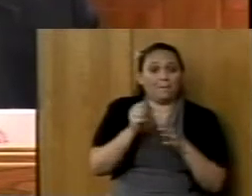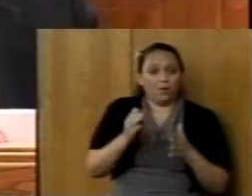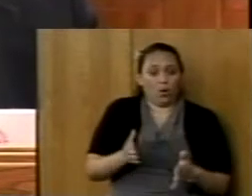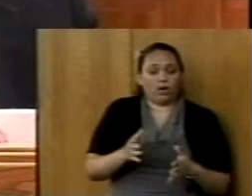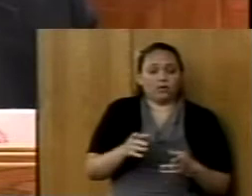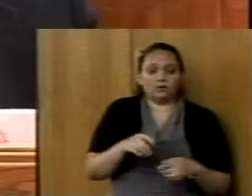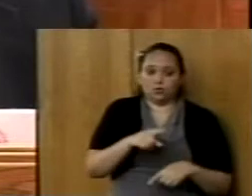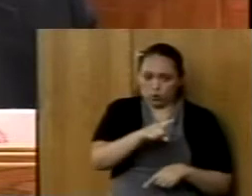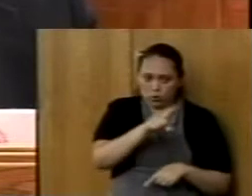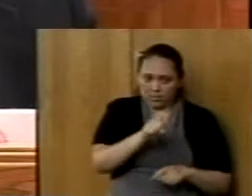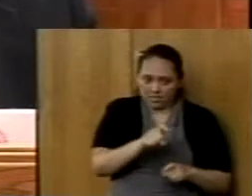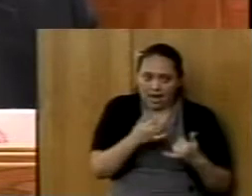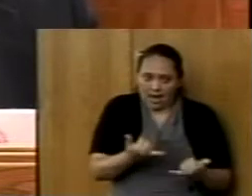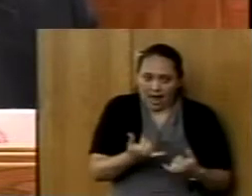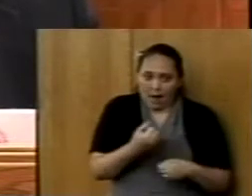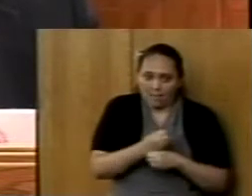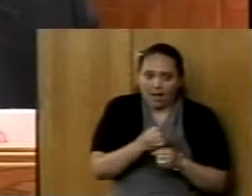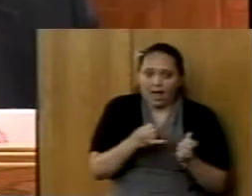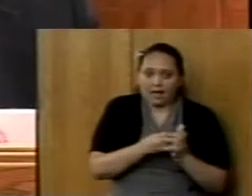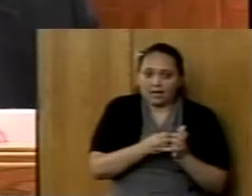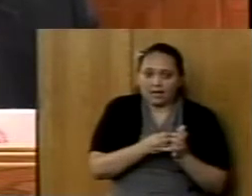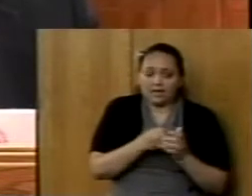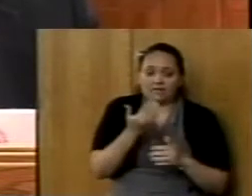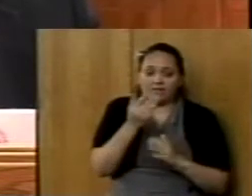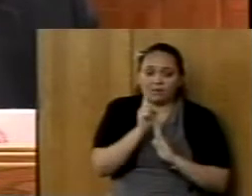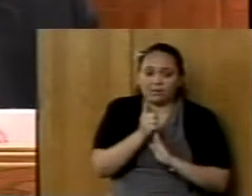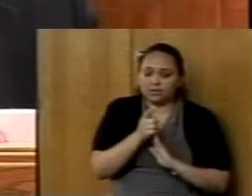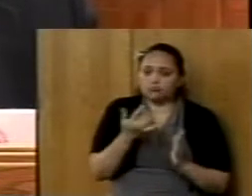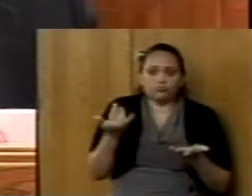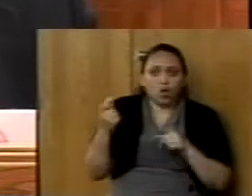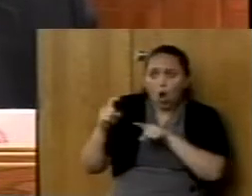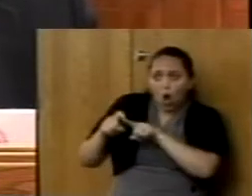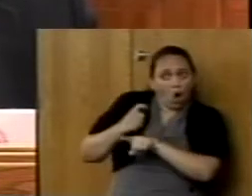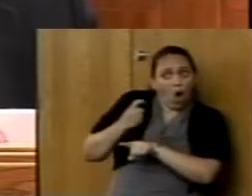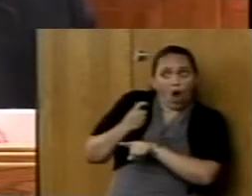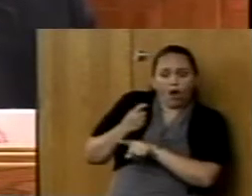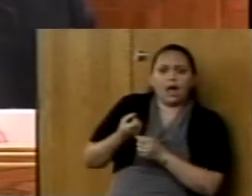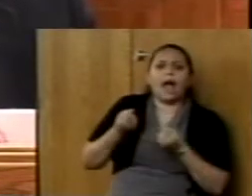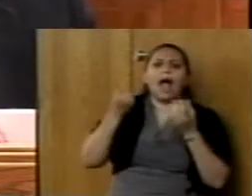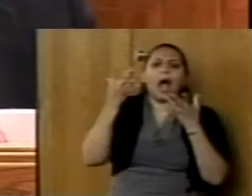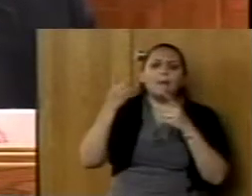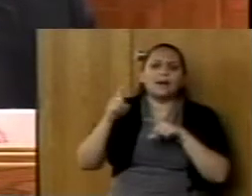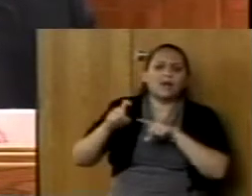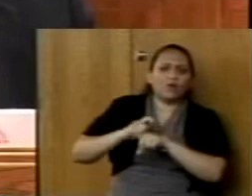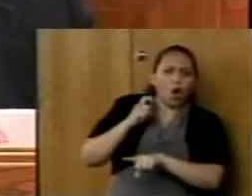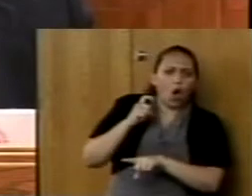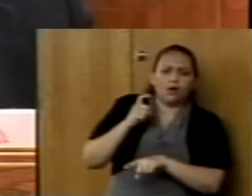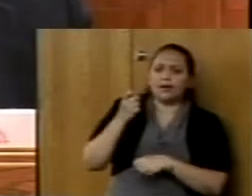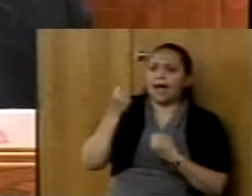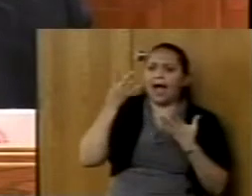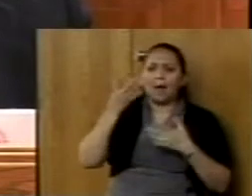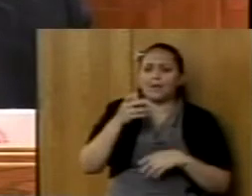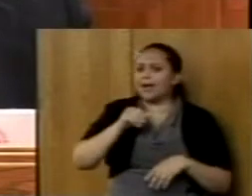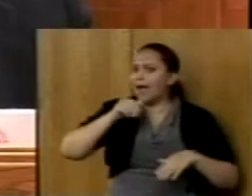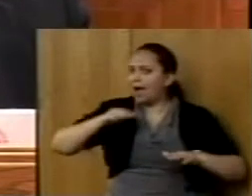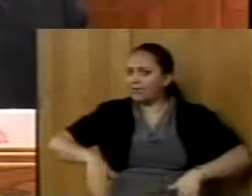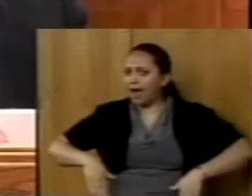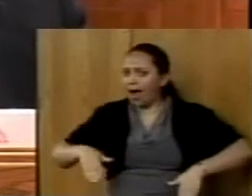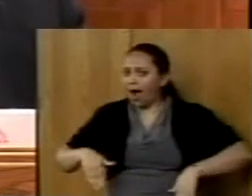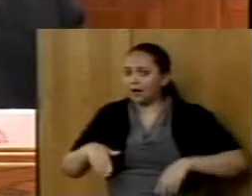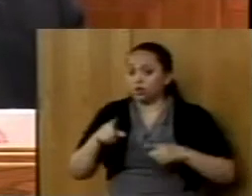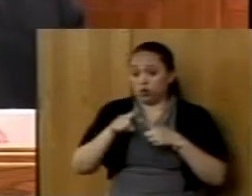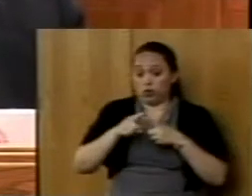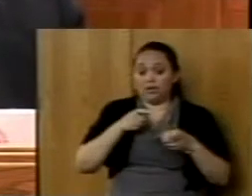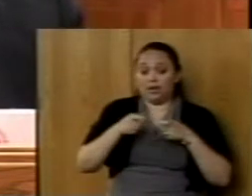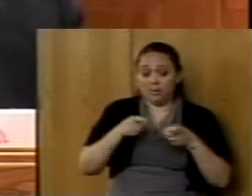you cannot make it in 15 minutes, call, you see? And how many have called, how many have not, for the administration